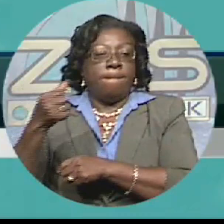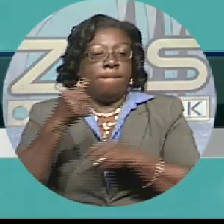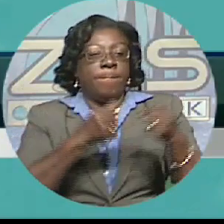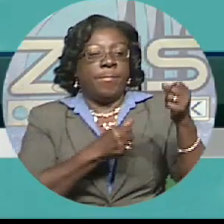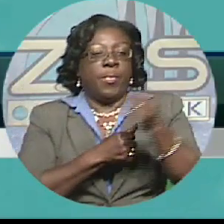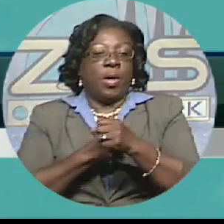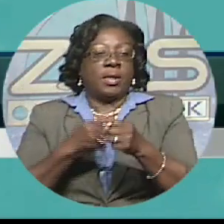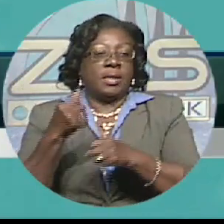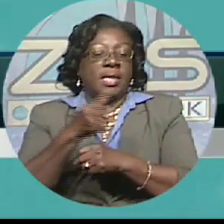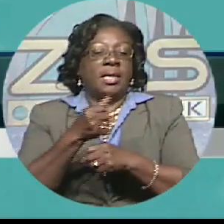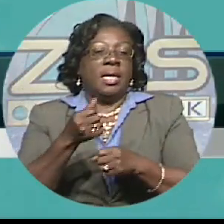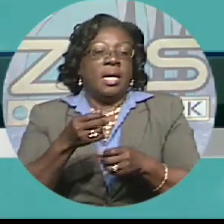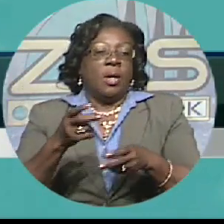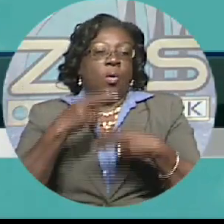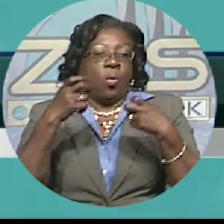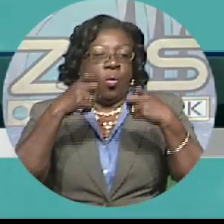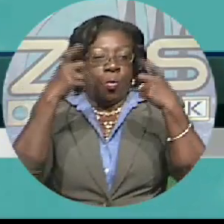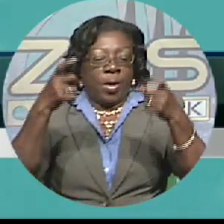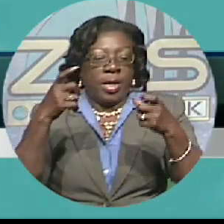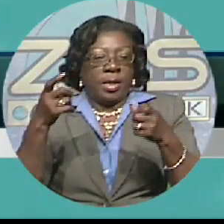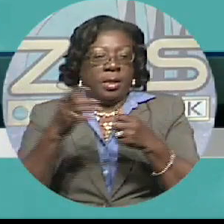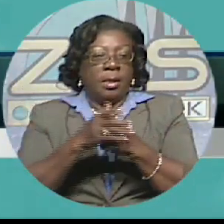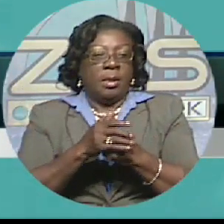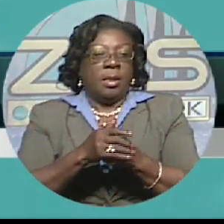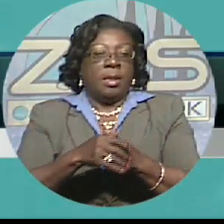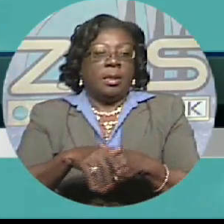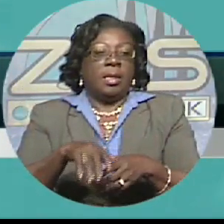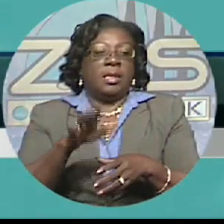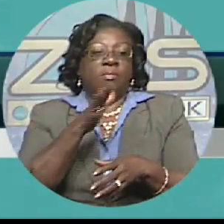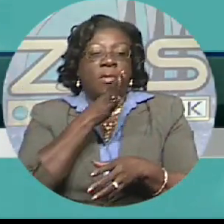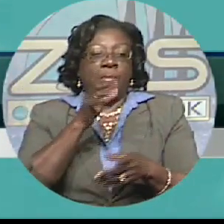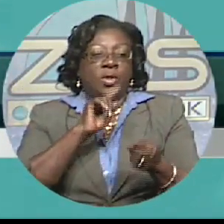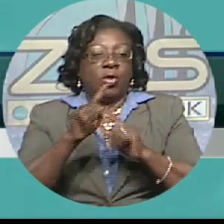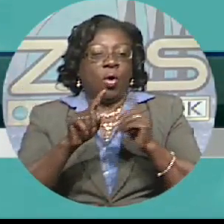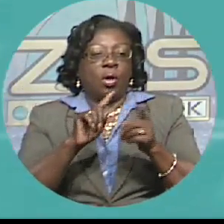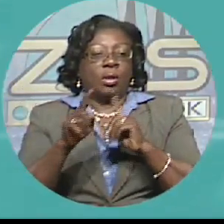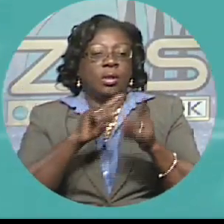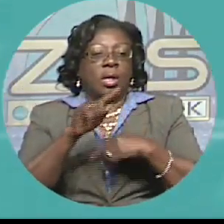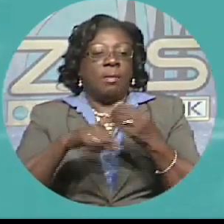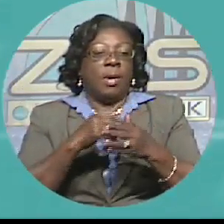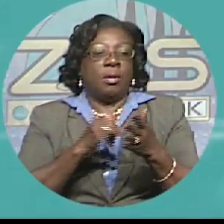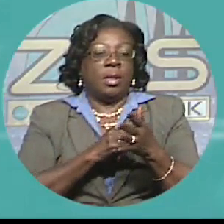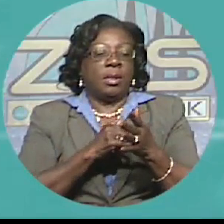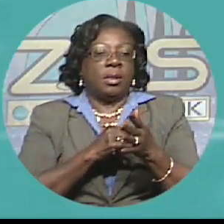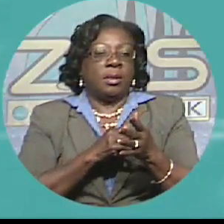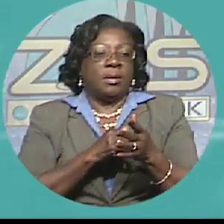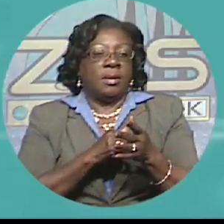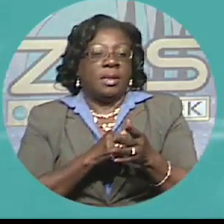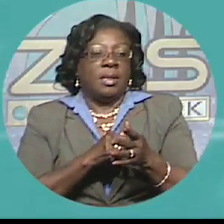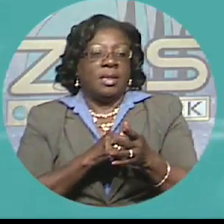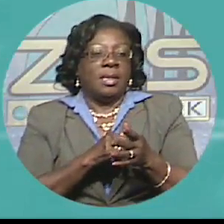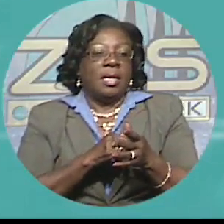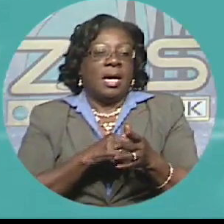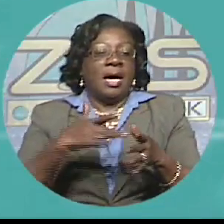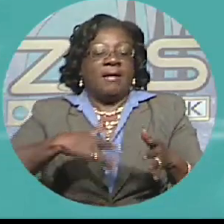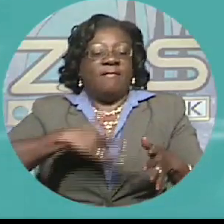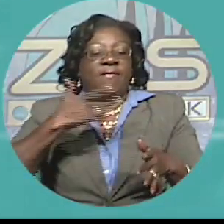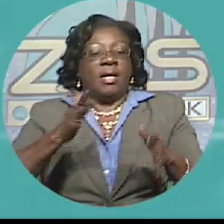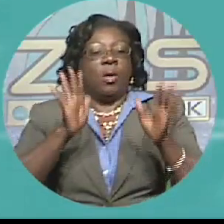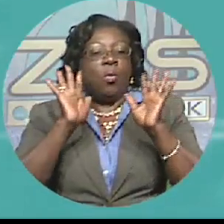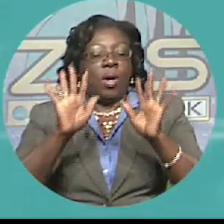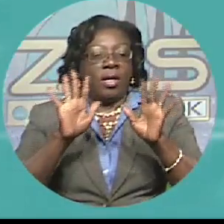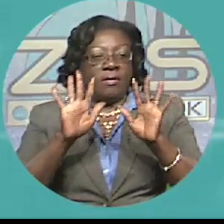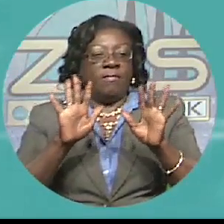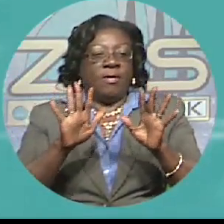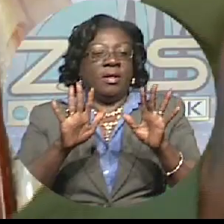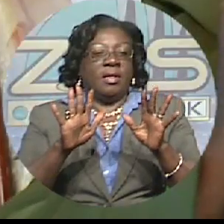Brazilian Miguel de Oliveira. His 87-year-old mom, Cita Ferguson, relives that moment. I did feel wonderful.